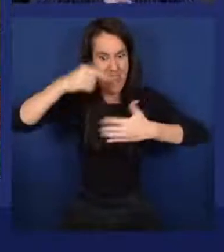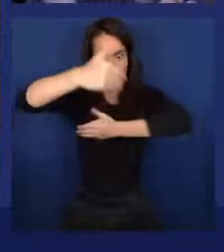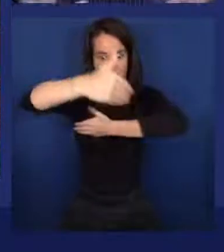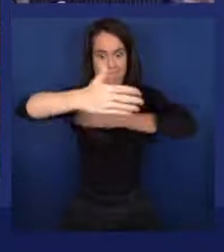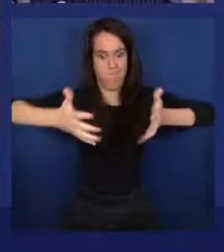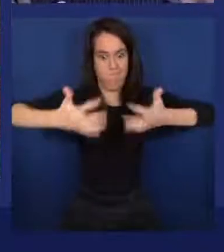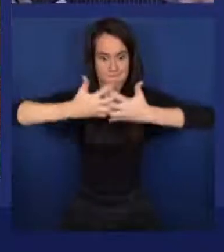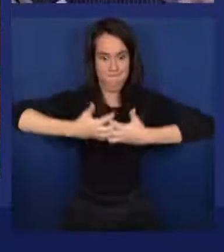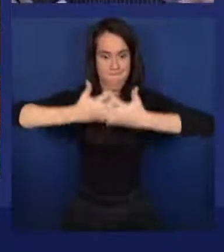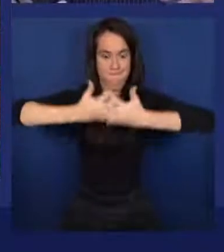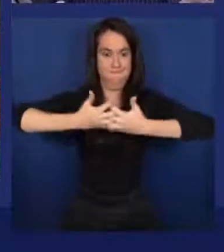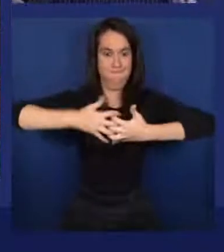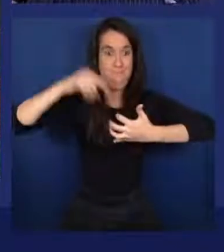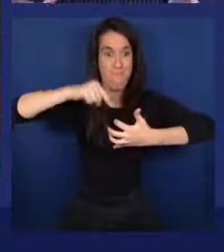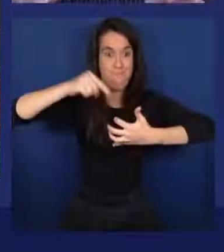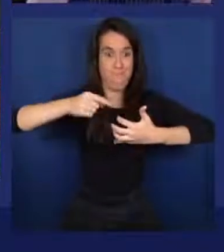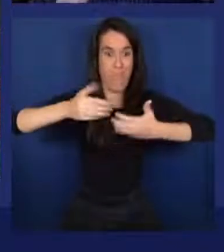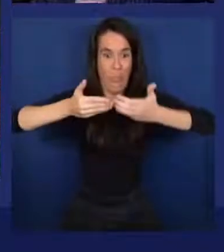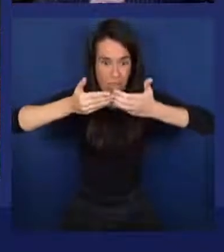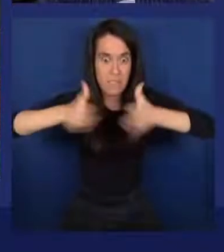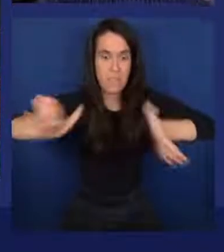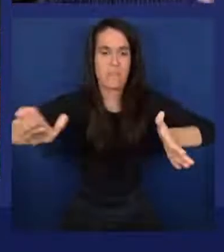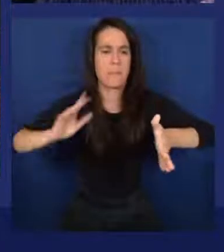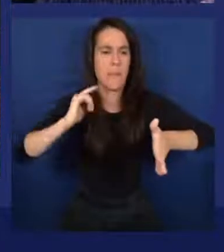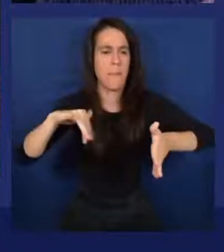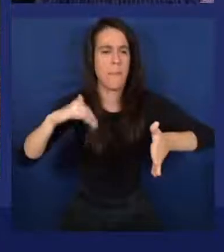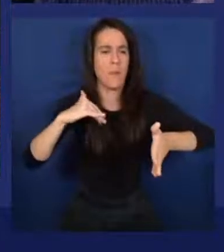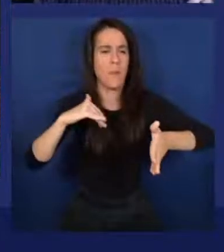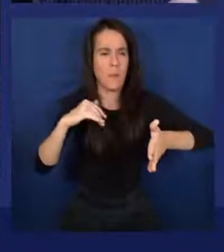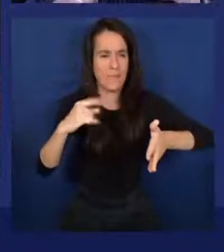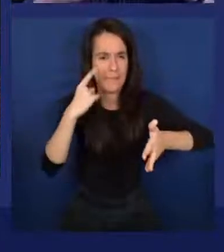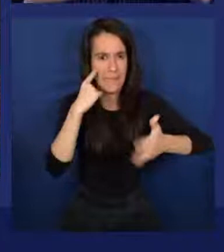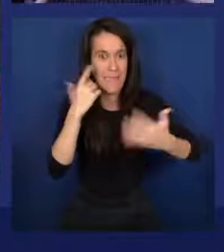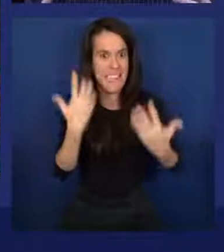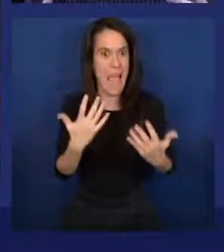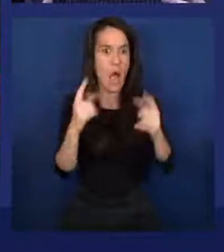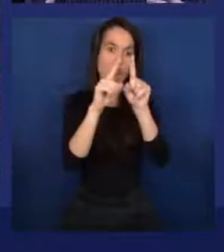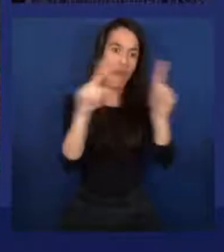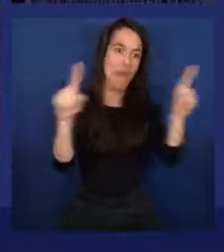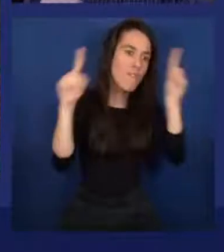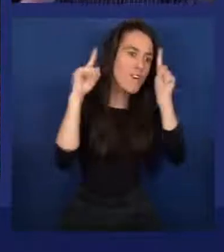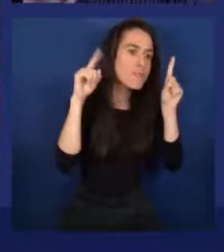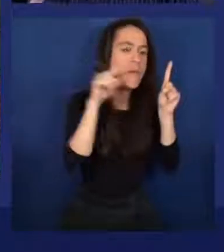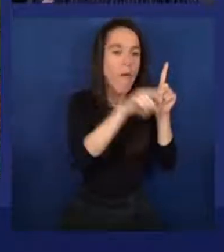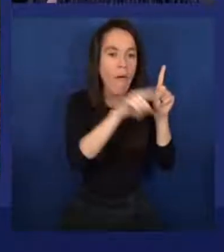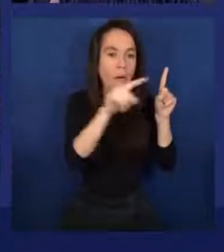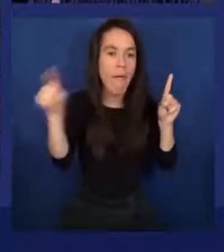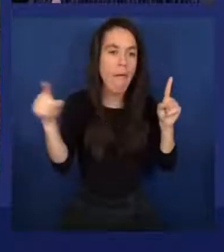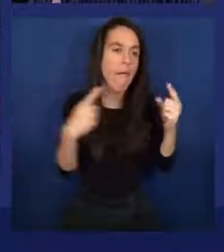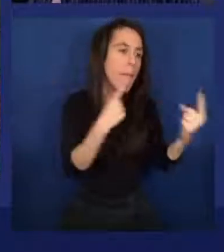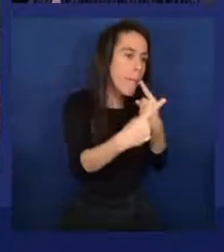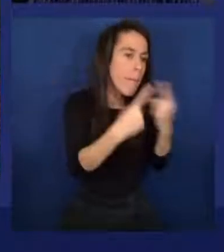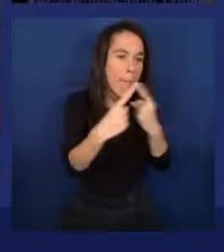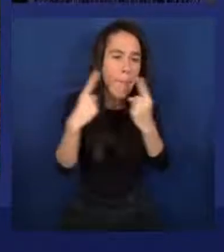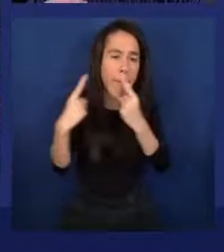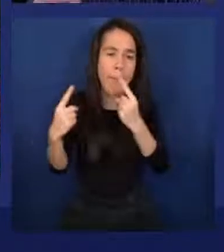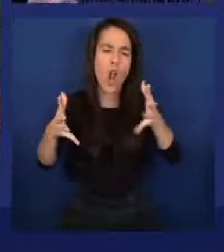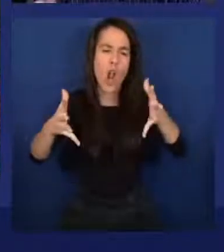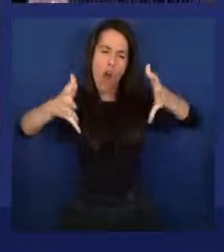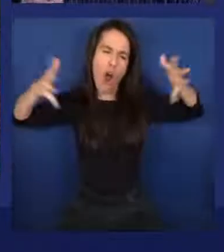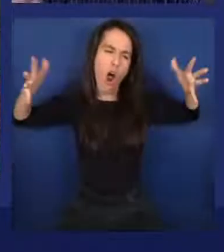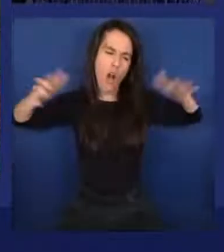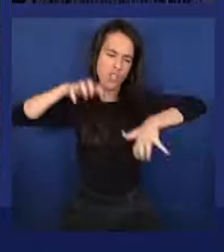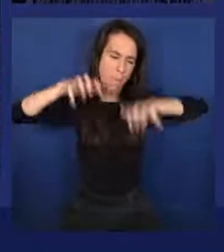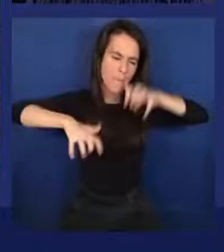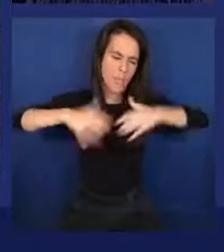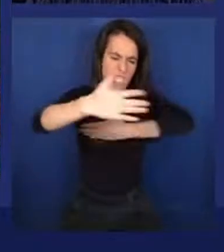is still a largely academic exercise, and it's taking place mostly in universities with very large, very expensive computers, where